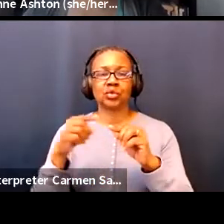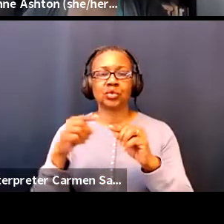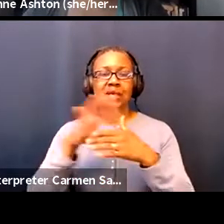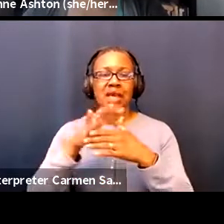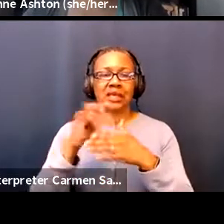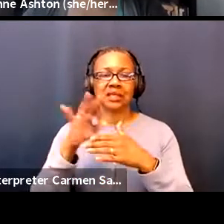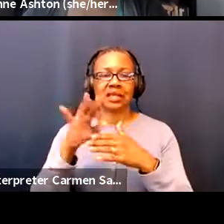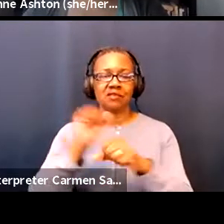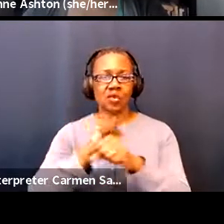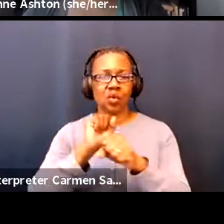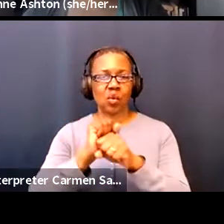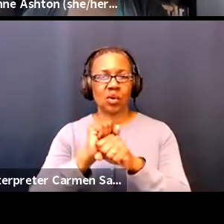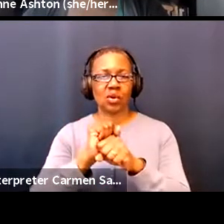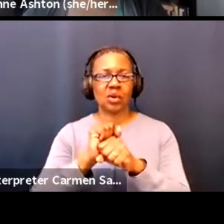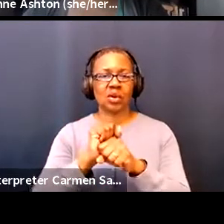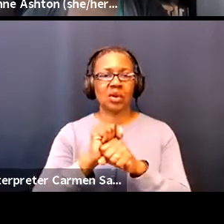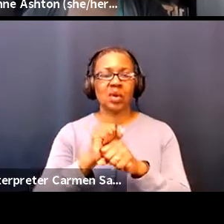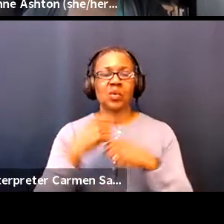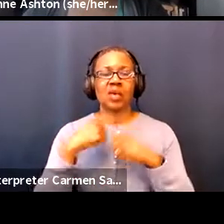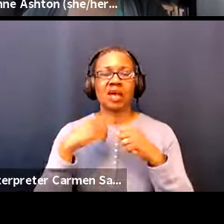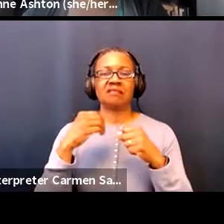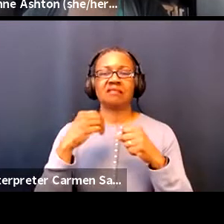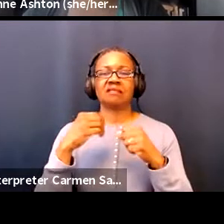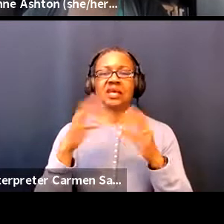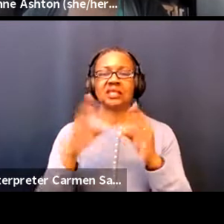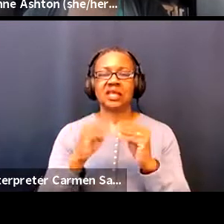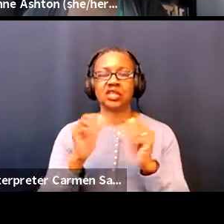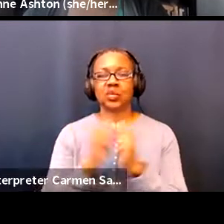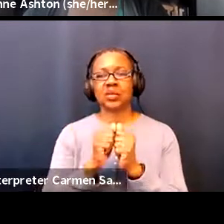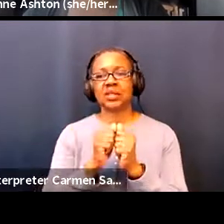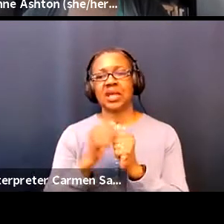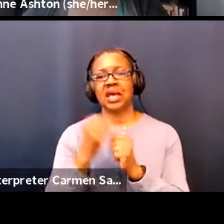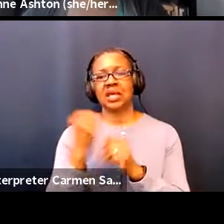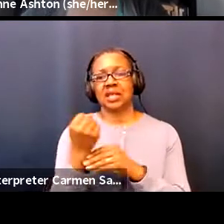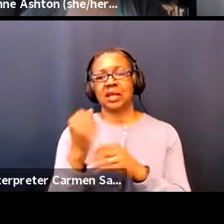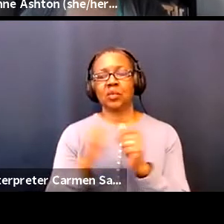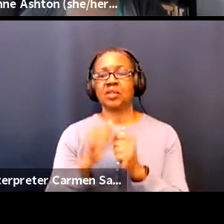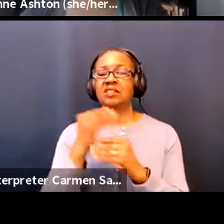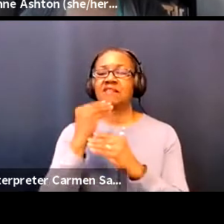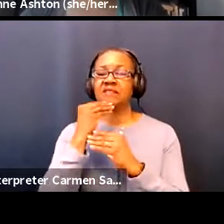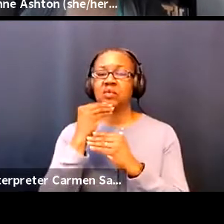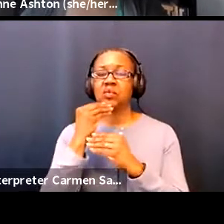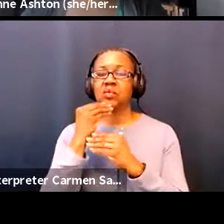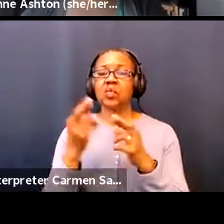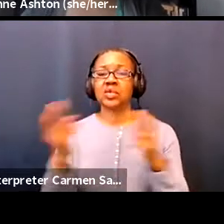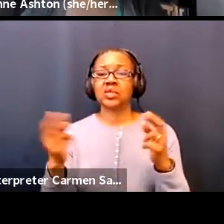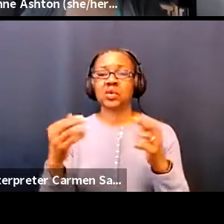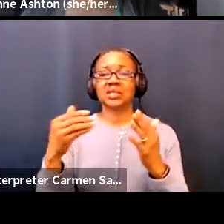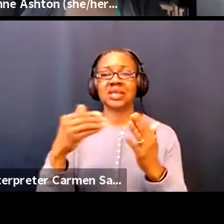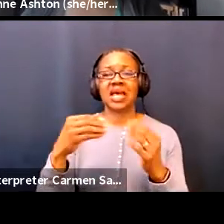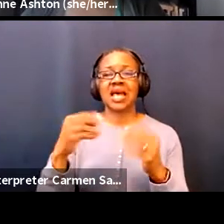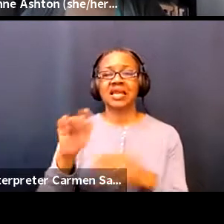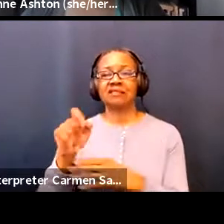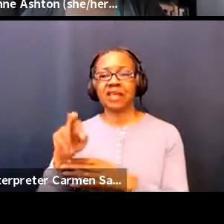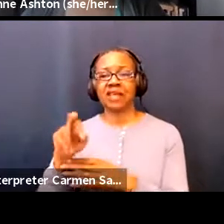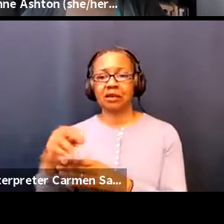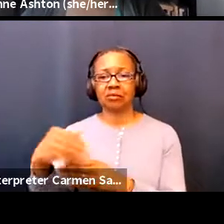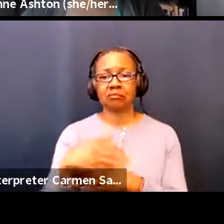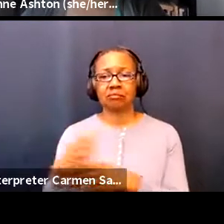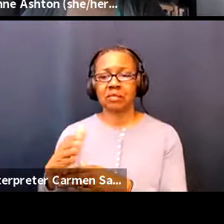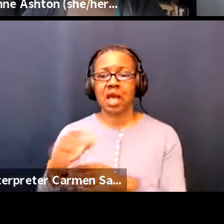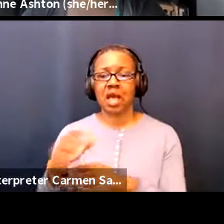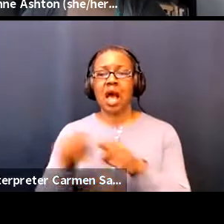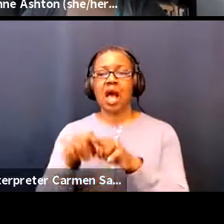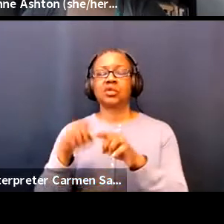a session coming up with the Food Resource Navigator on Saturday. And we also have a session on story mapping,